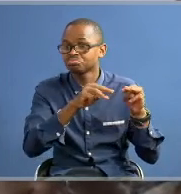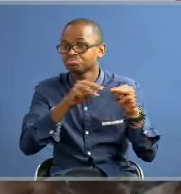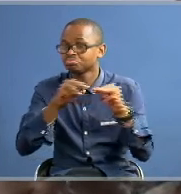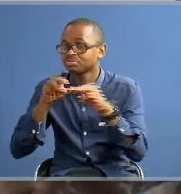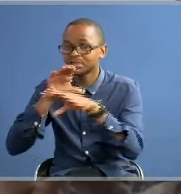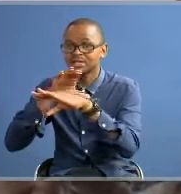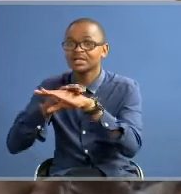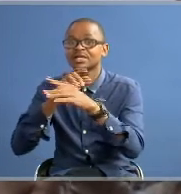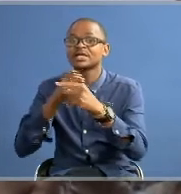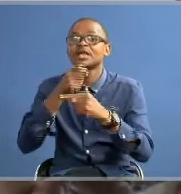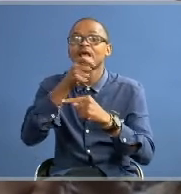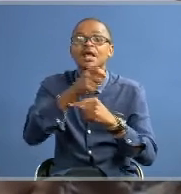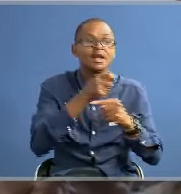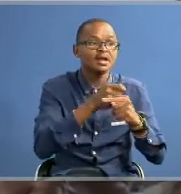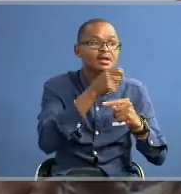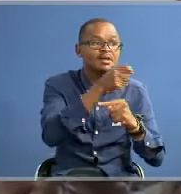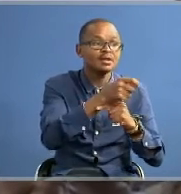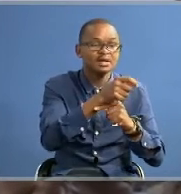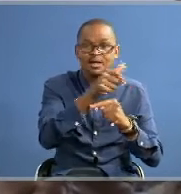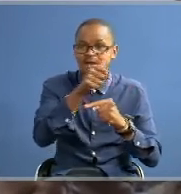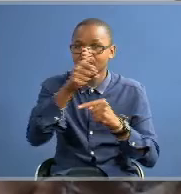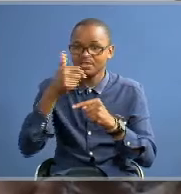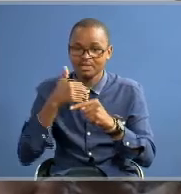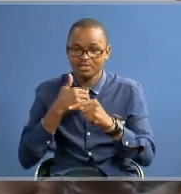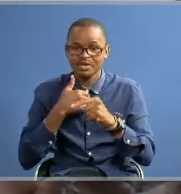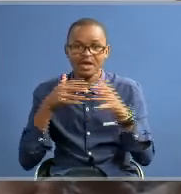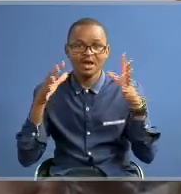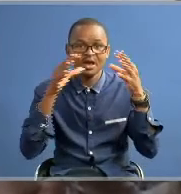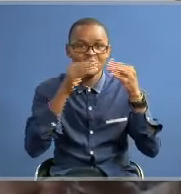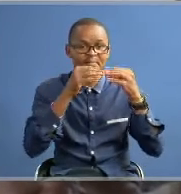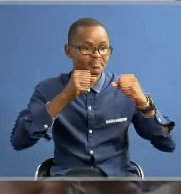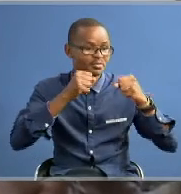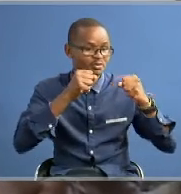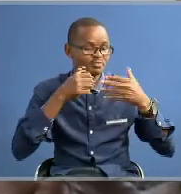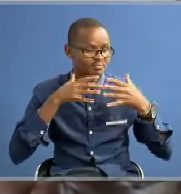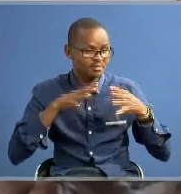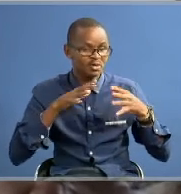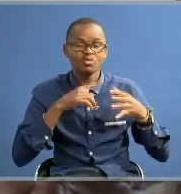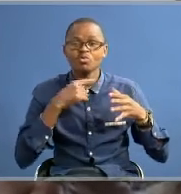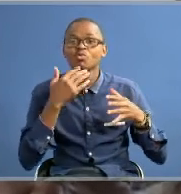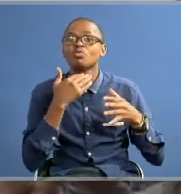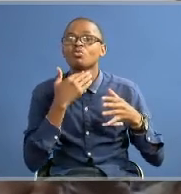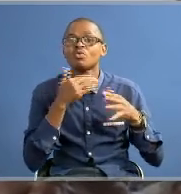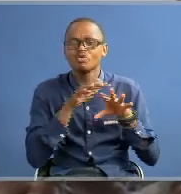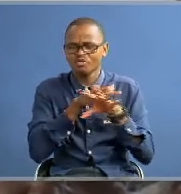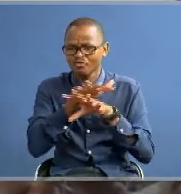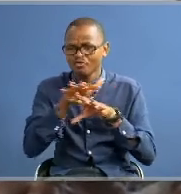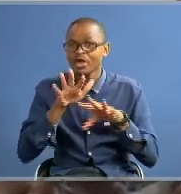for tenders. Sometimes they have to encounter very senior people who wants to influence their decisions.